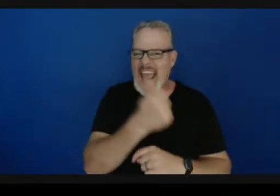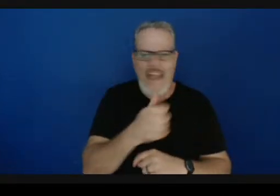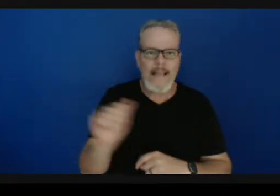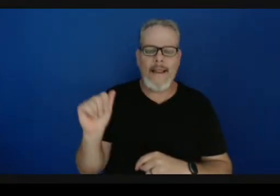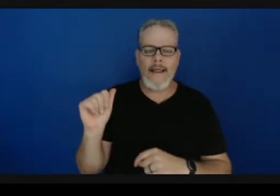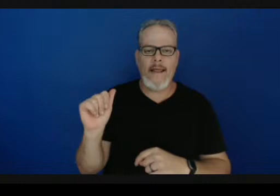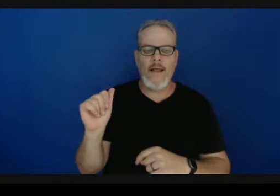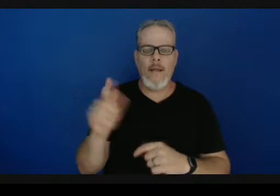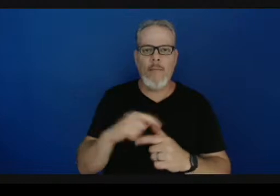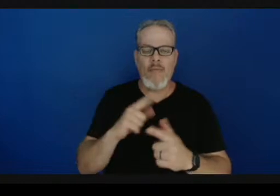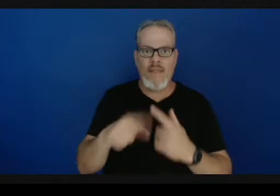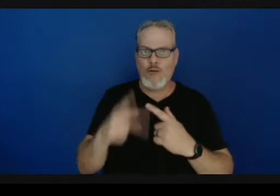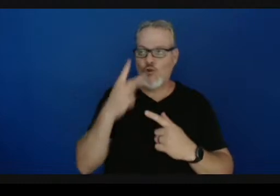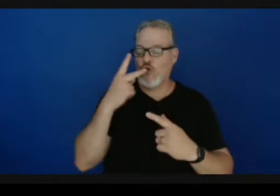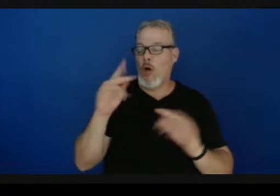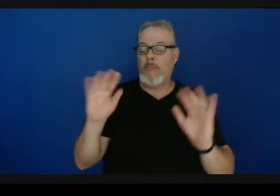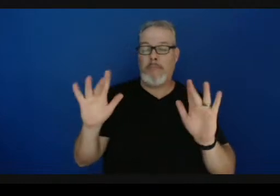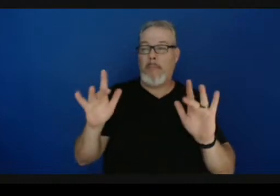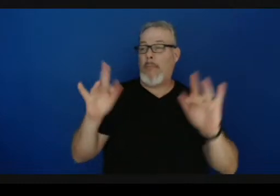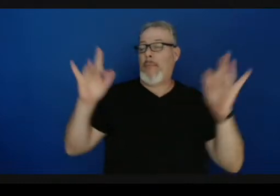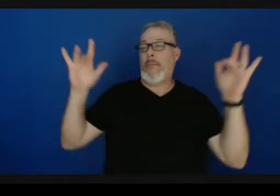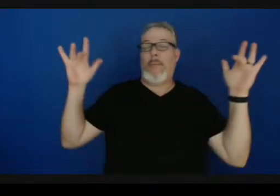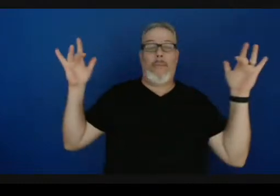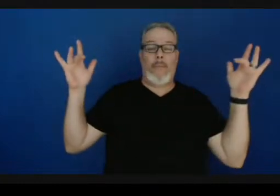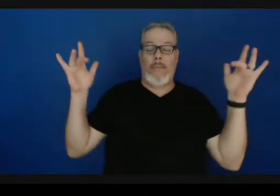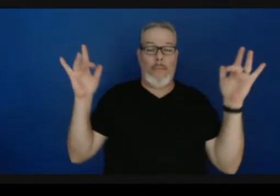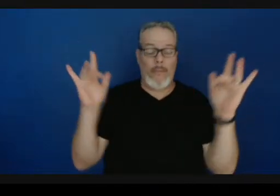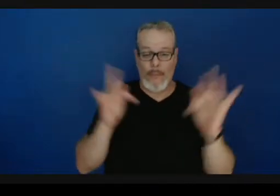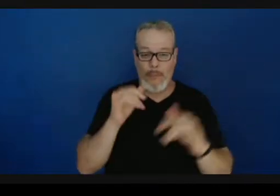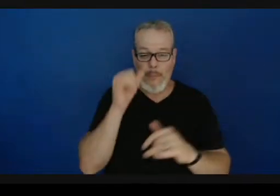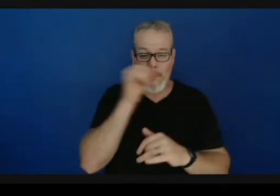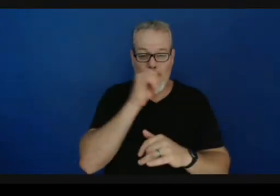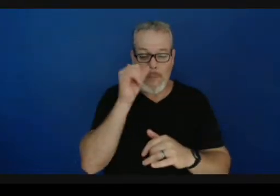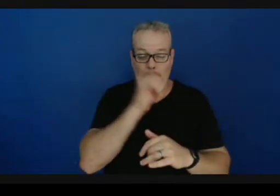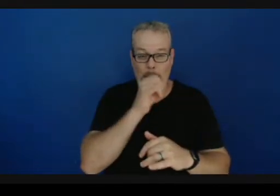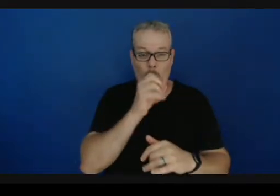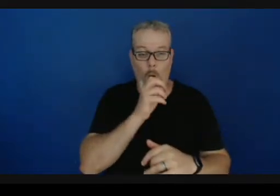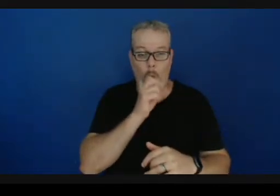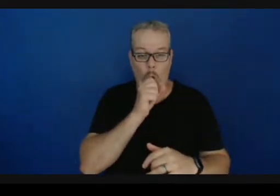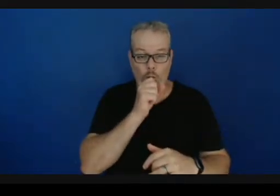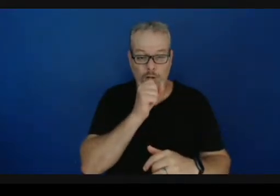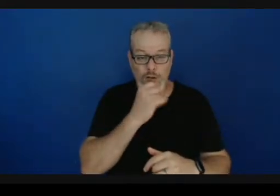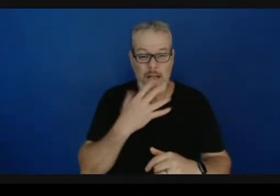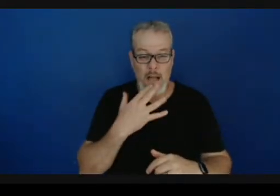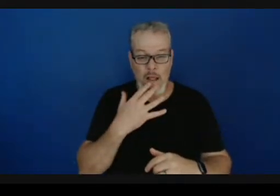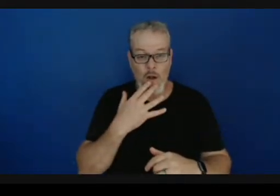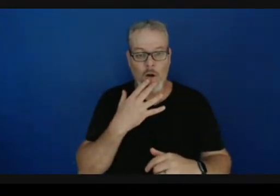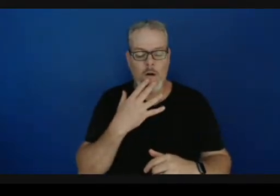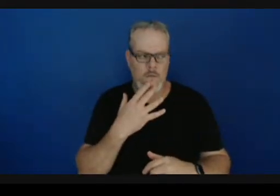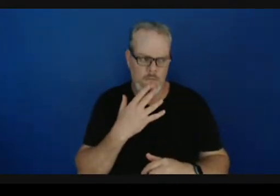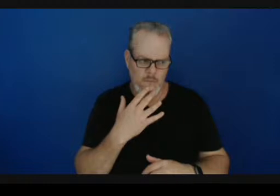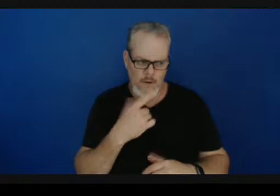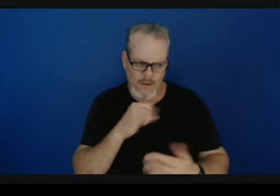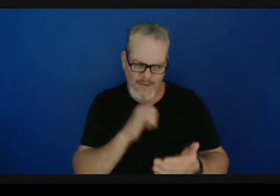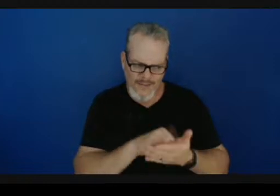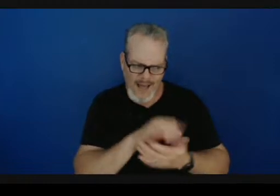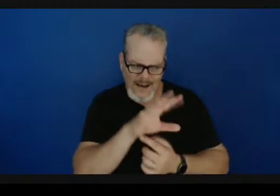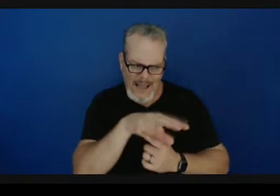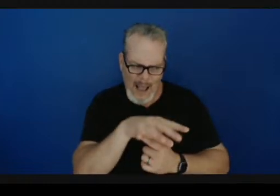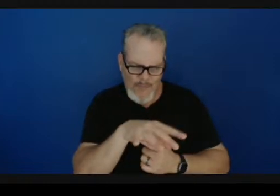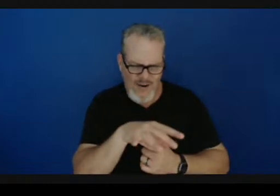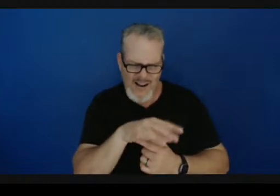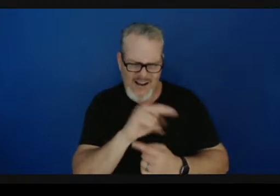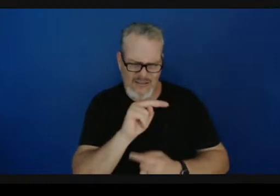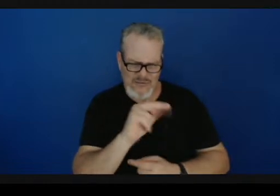it's daytime out there and it's orange. And it's like, okay, that camera doesn't ever do that. So we got a problem. I can't see anything